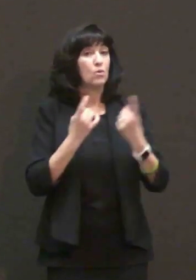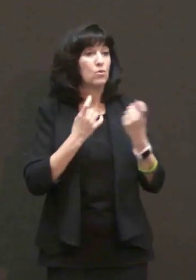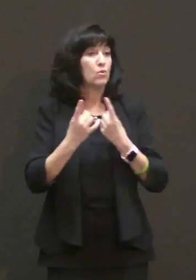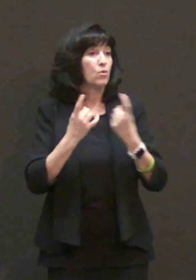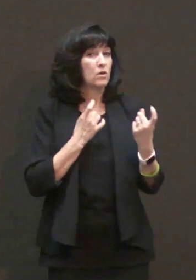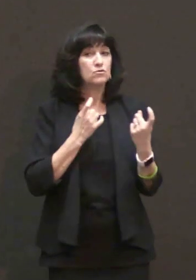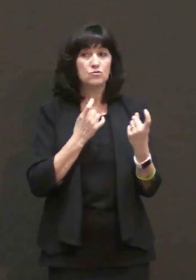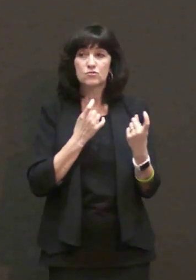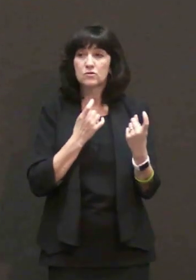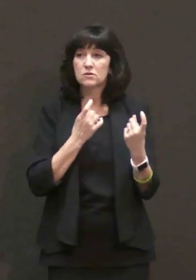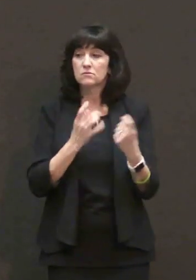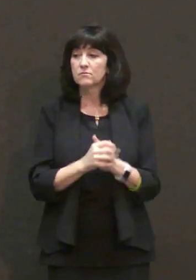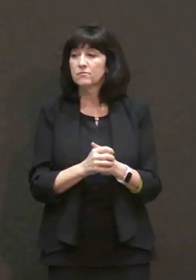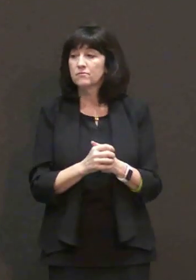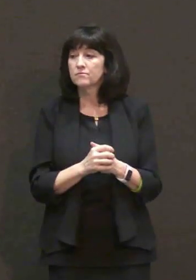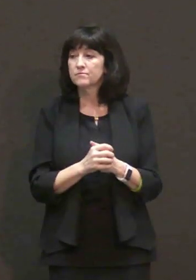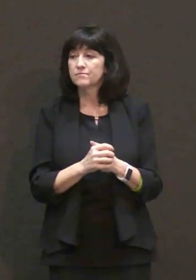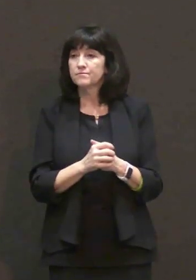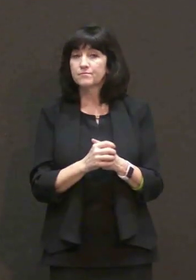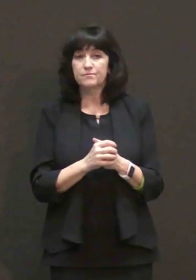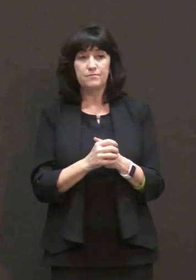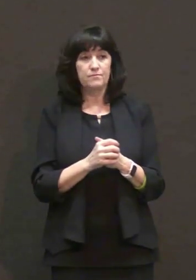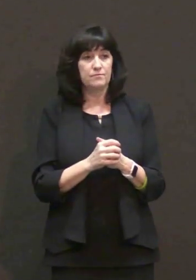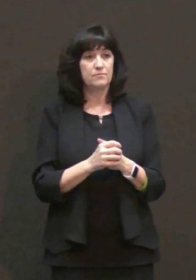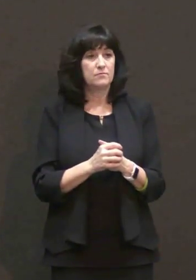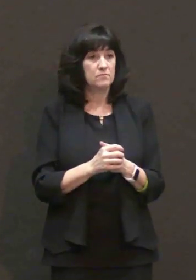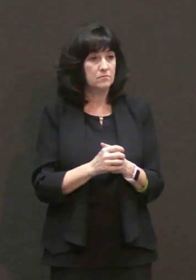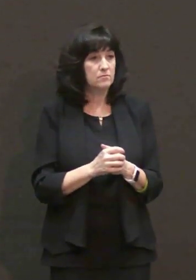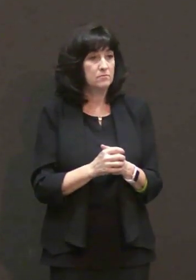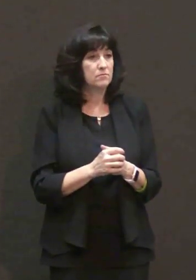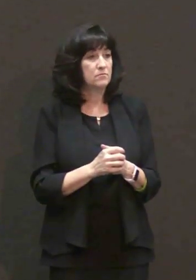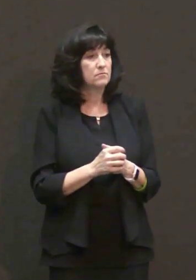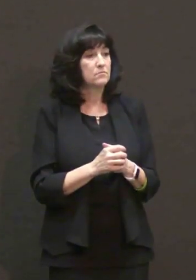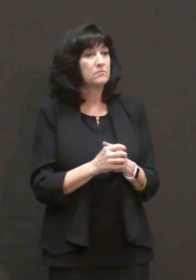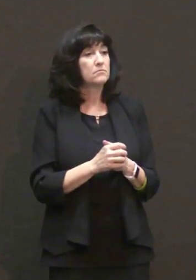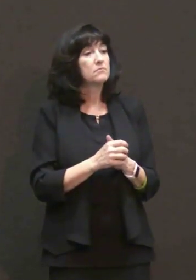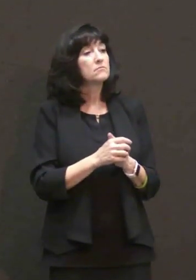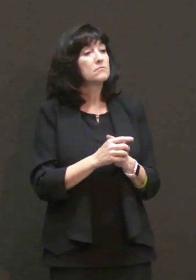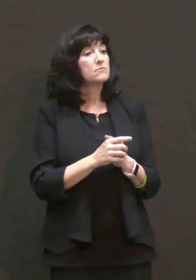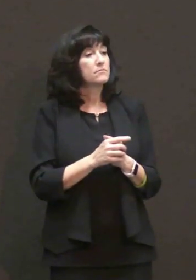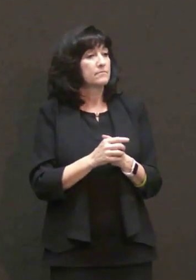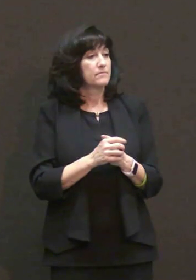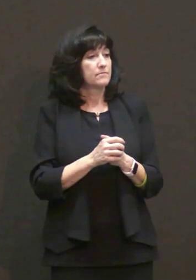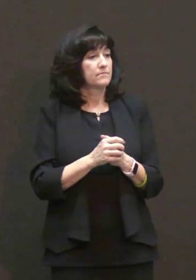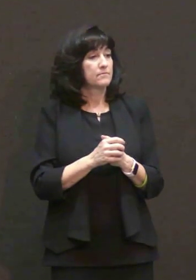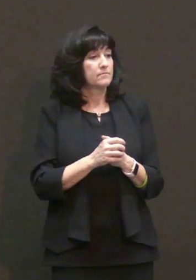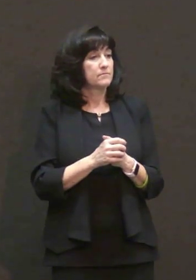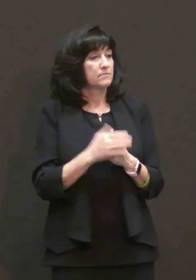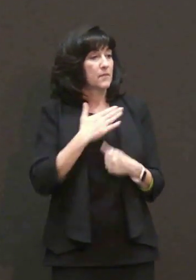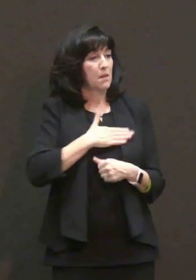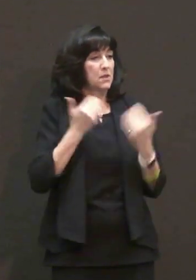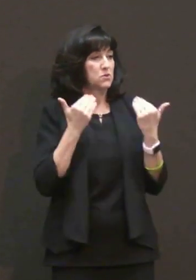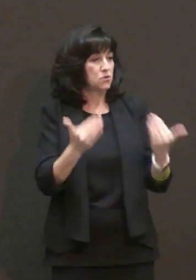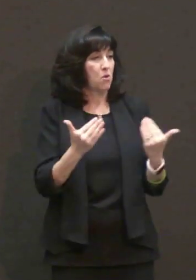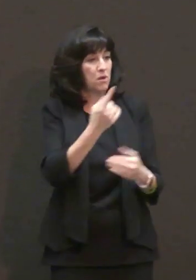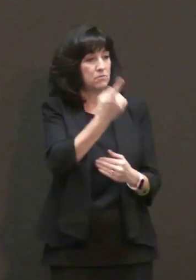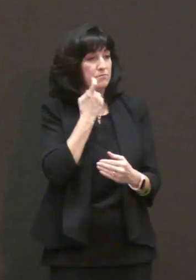that somebody will forward our way. So any questions from the media in the room? Please go ahead.